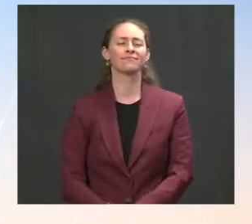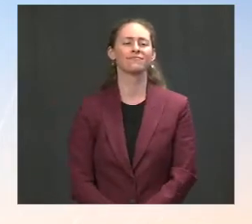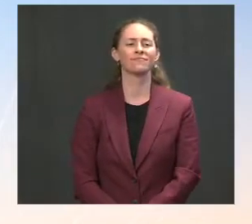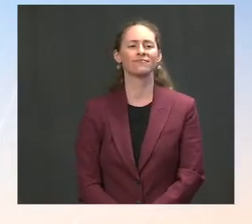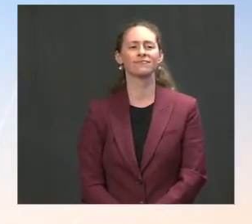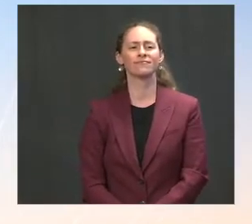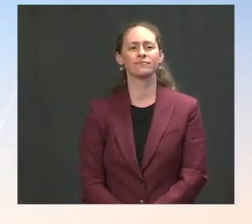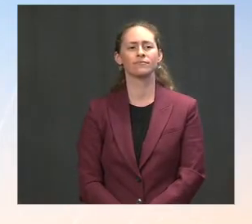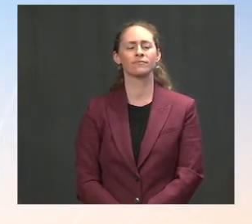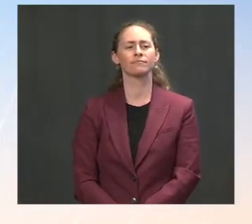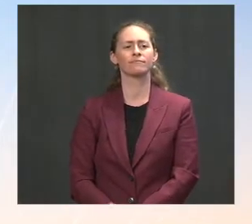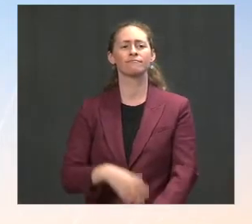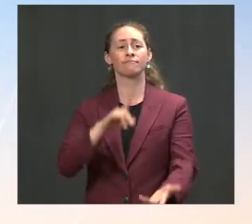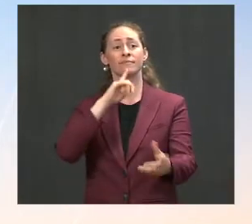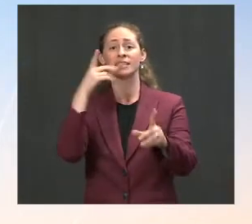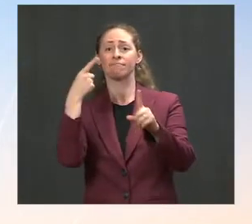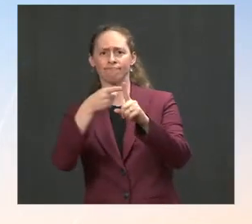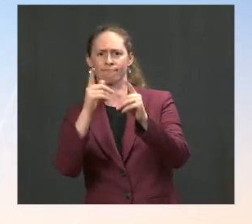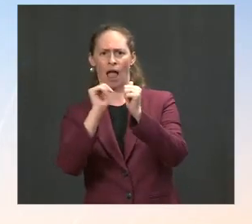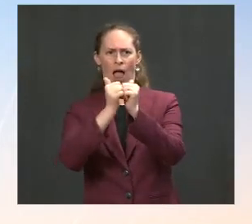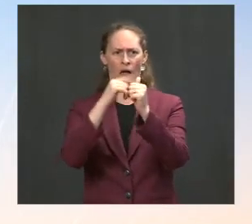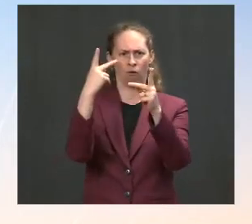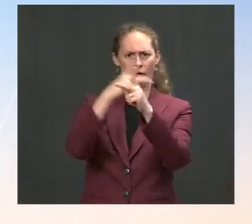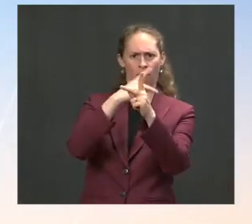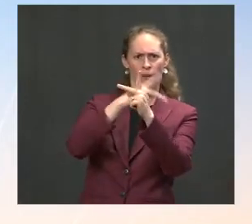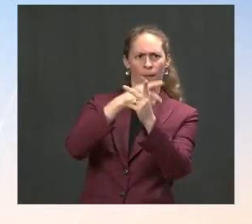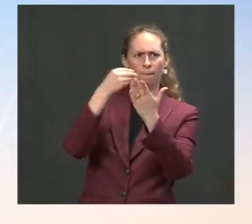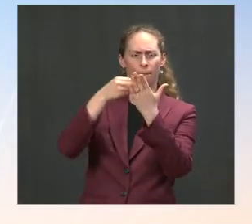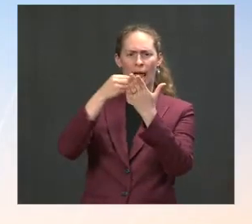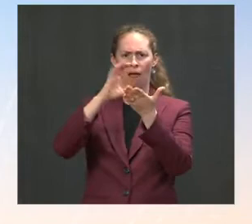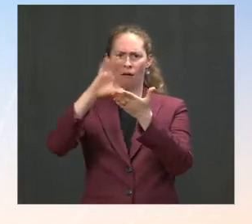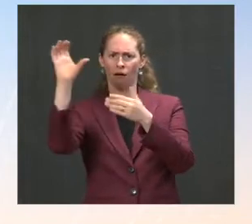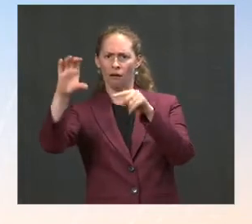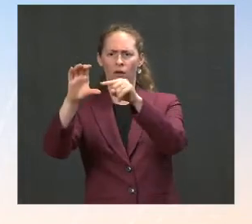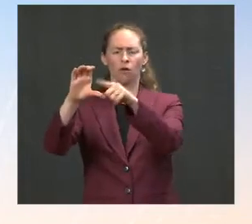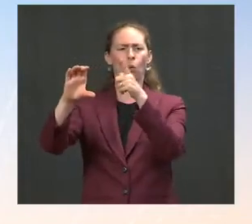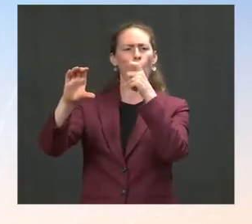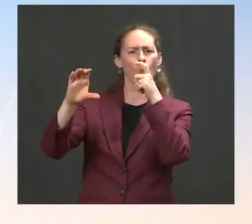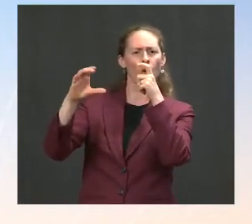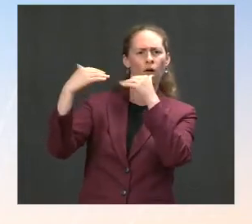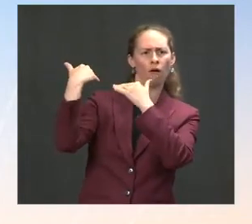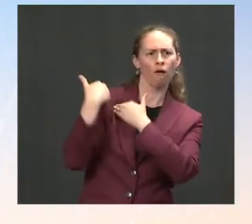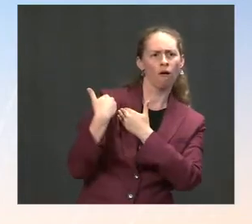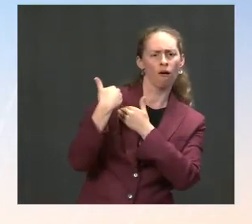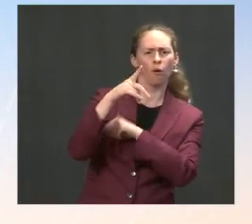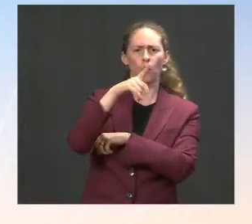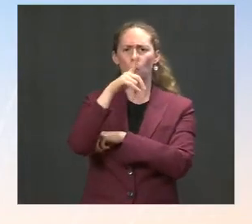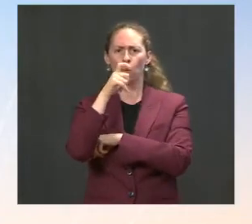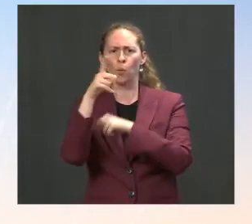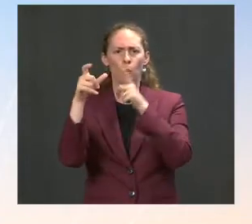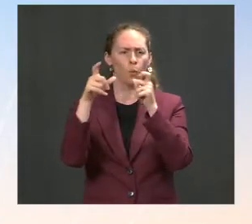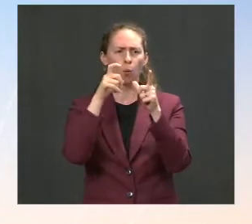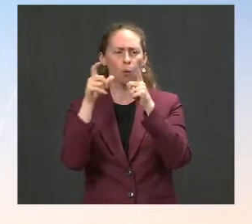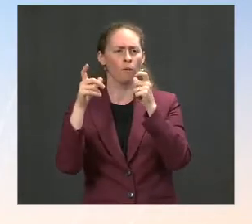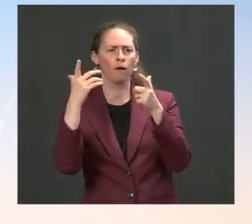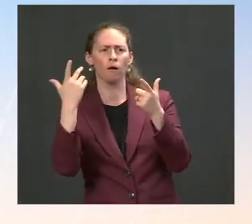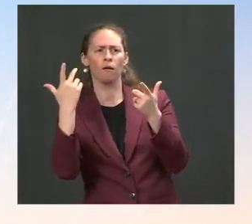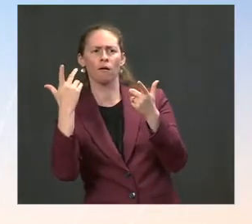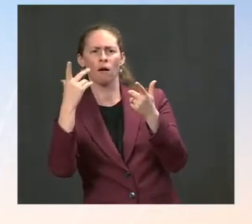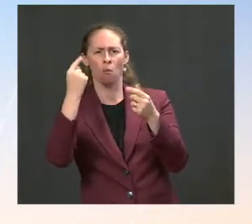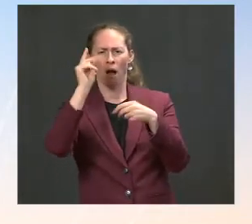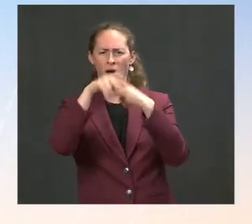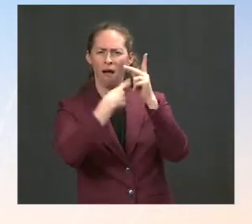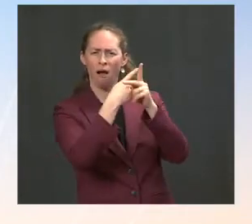the balance of funding and how it would be allocated between different forms of infrastructure. But we're encouraged